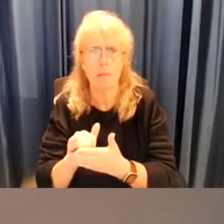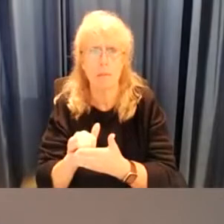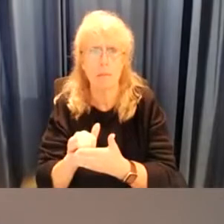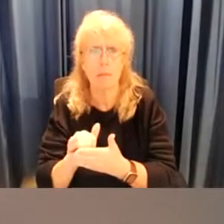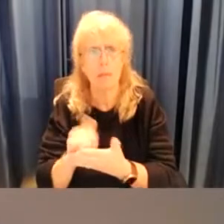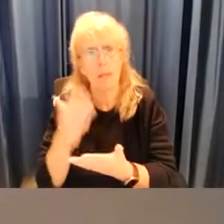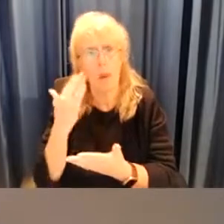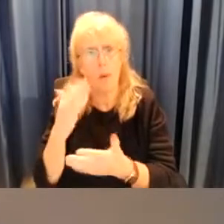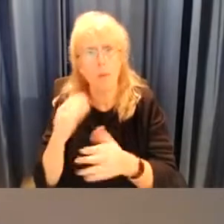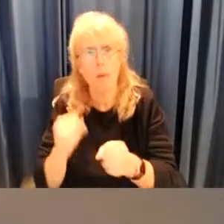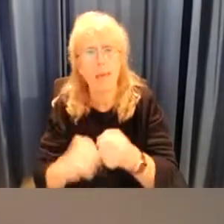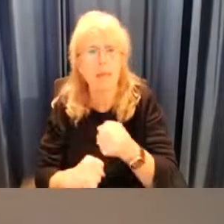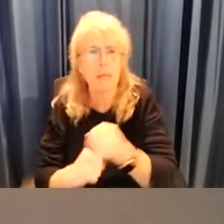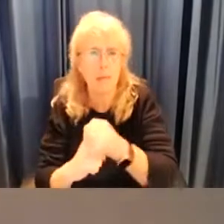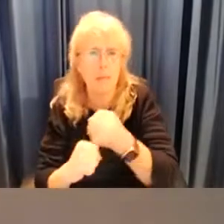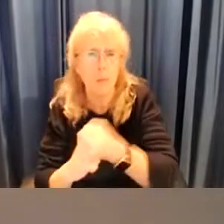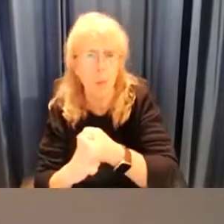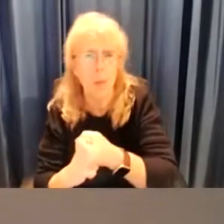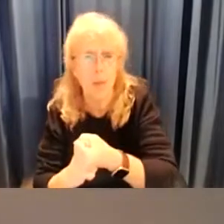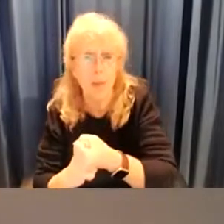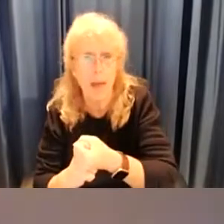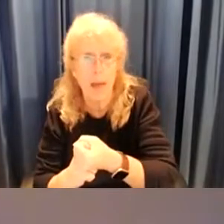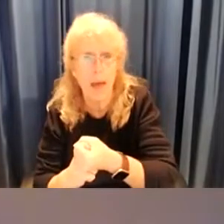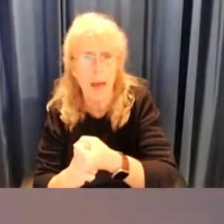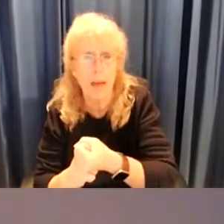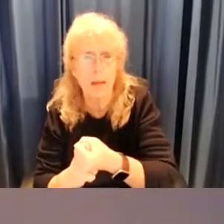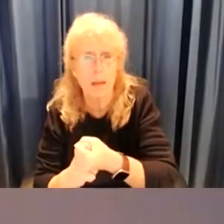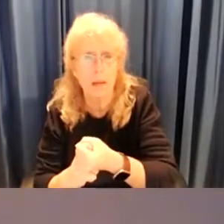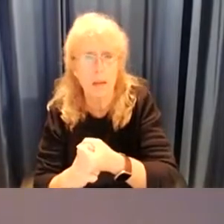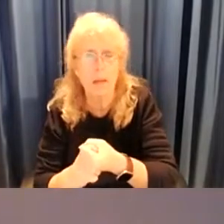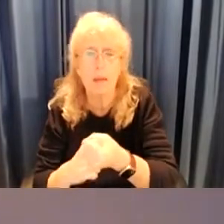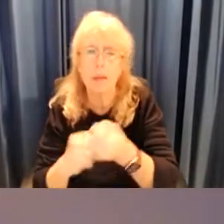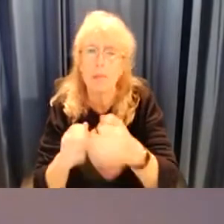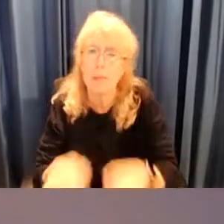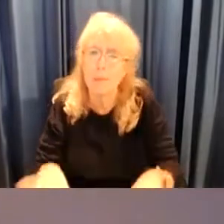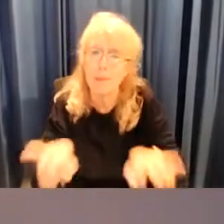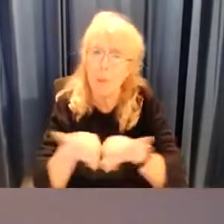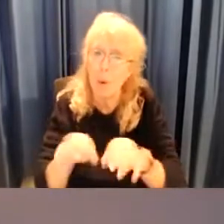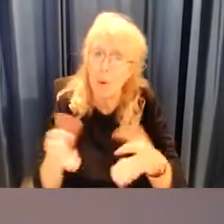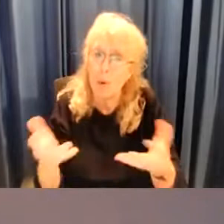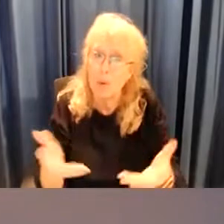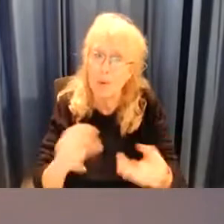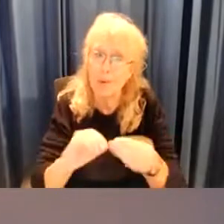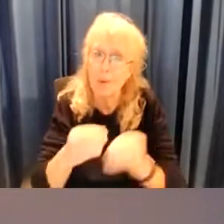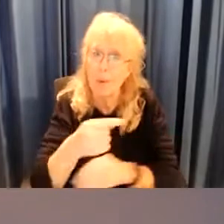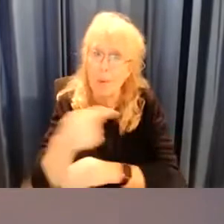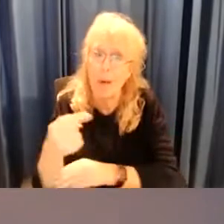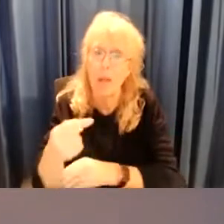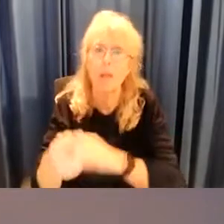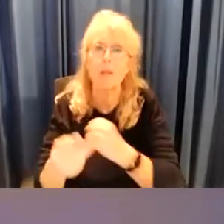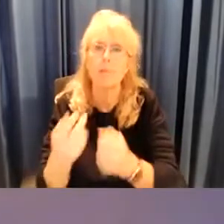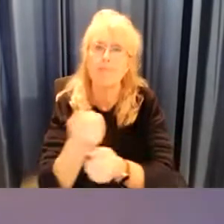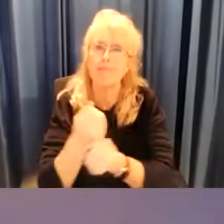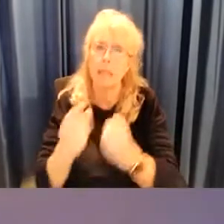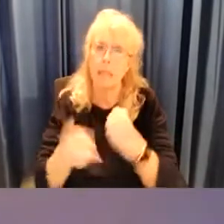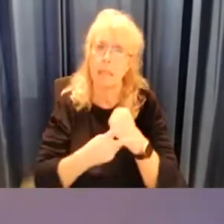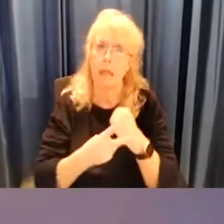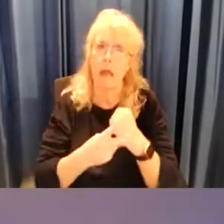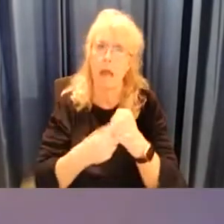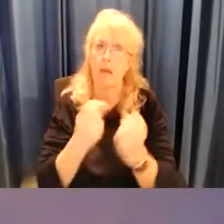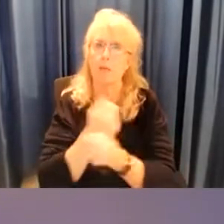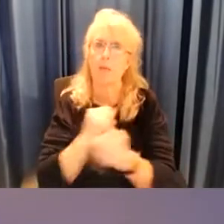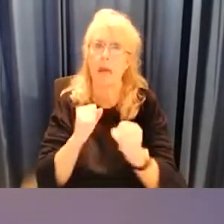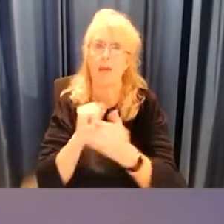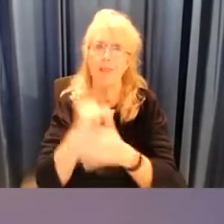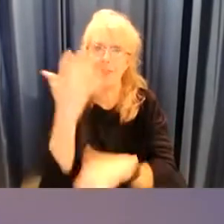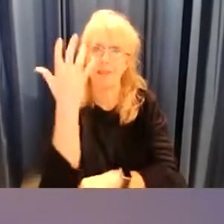But most importantly, I think if we don't save our trees, which are doing most of the work on reducing the heat, we